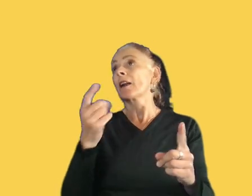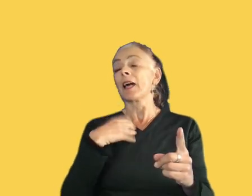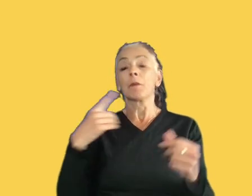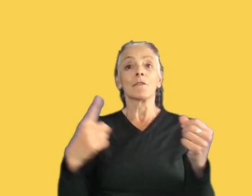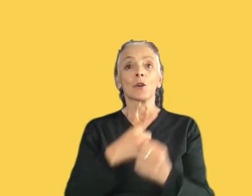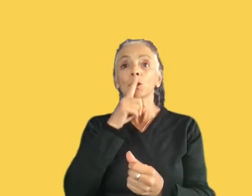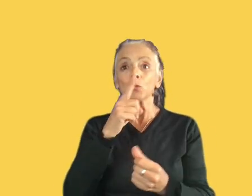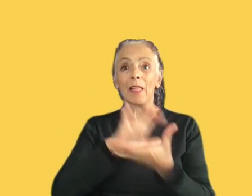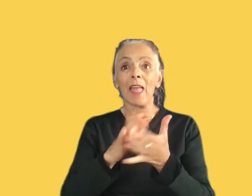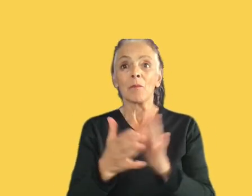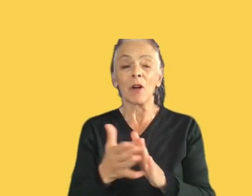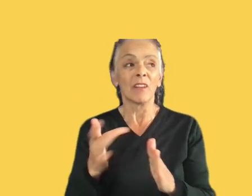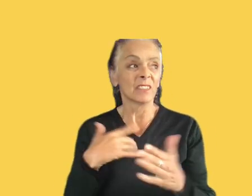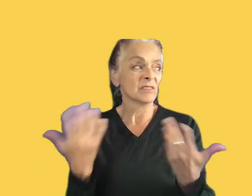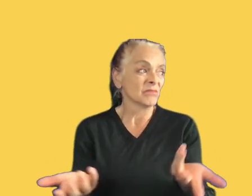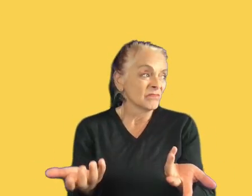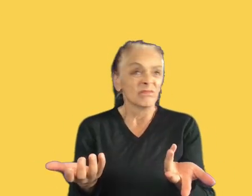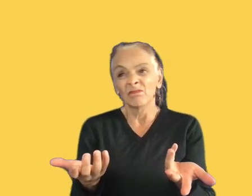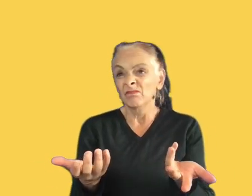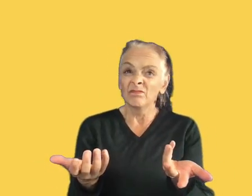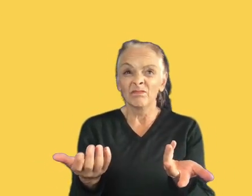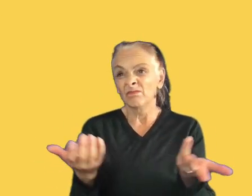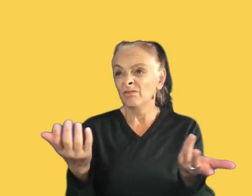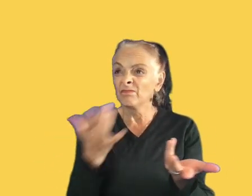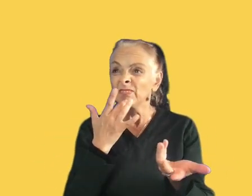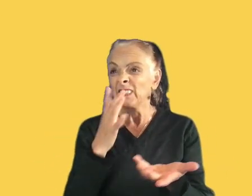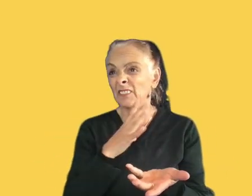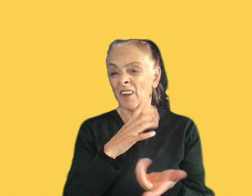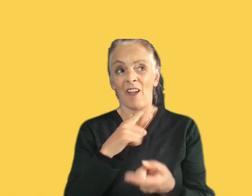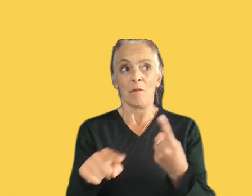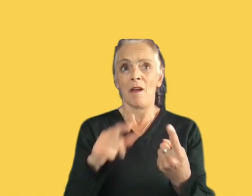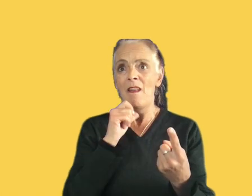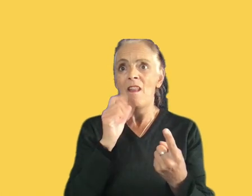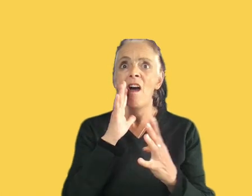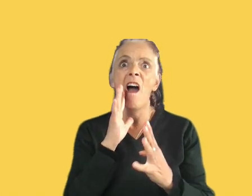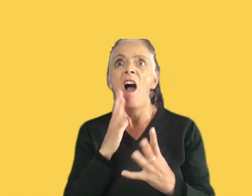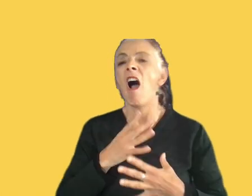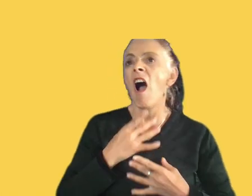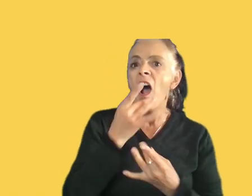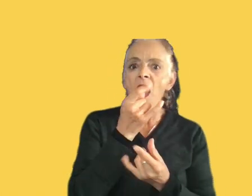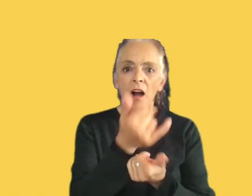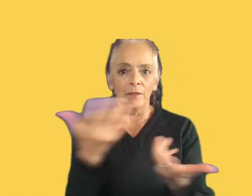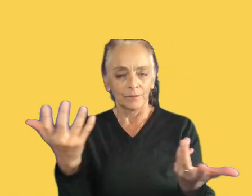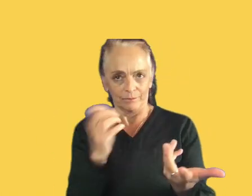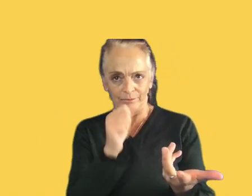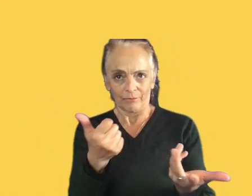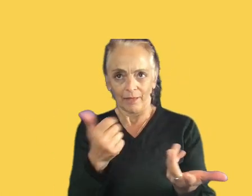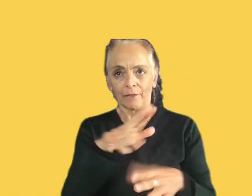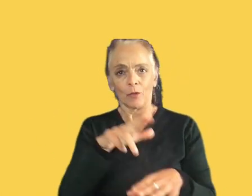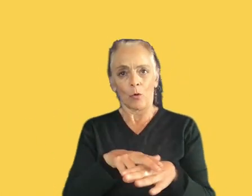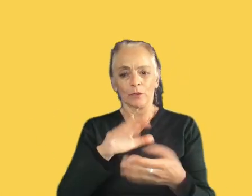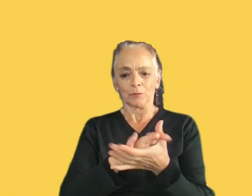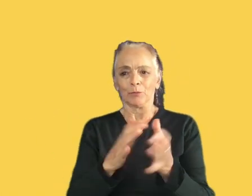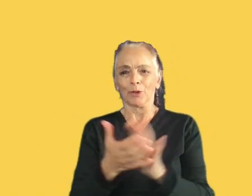felt so underwhelmed. I mean, it tasted fine, but it didn't taste as good as I'd imagined. And of course, the burgers are